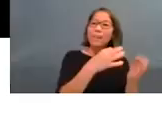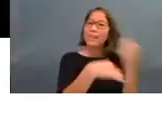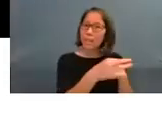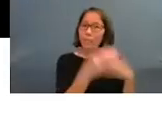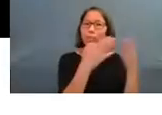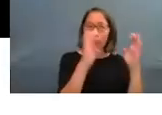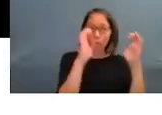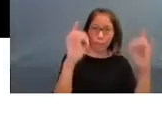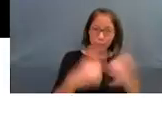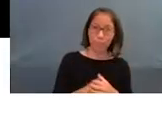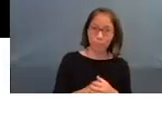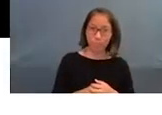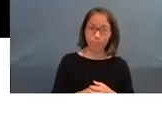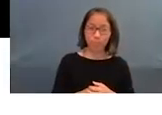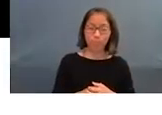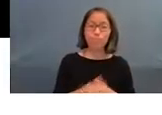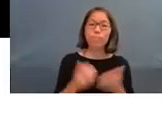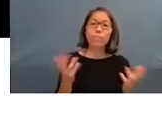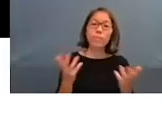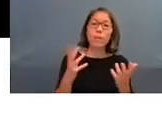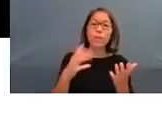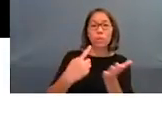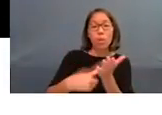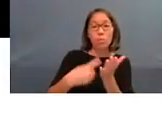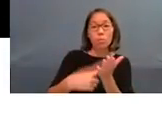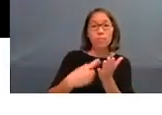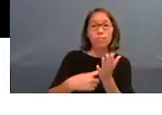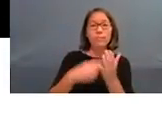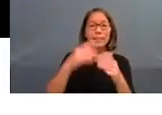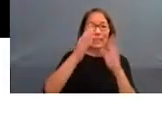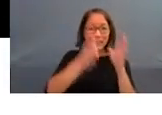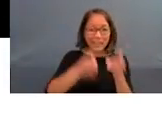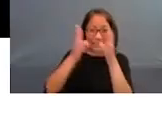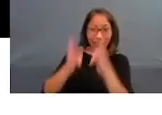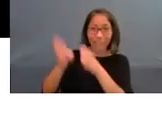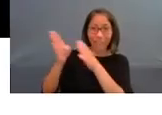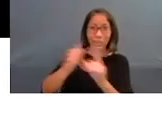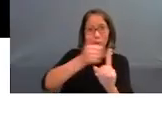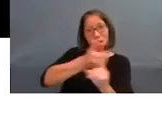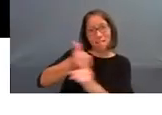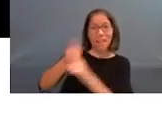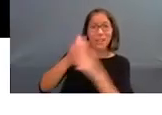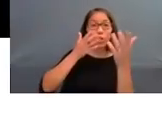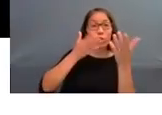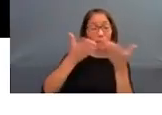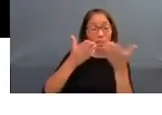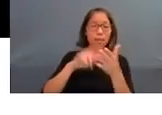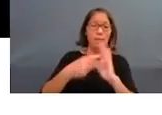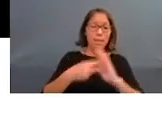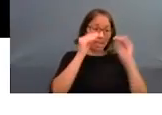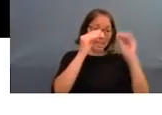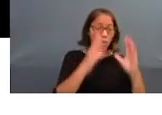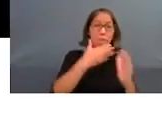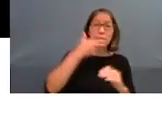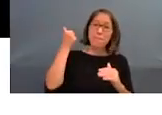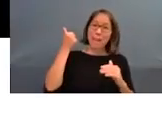ed. So when we talk about individualized services, that means the educators who are in the best position to